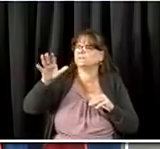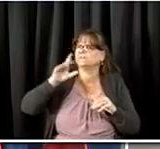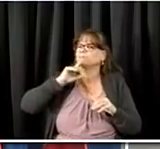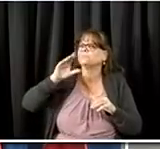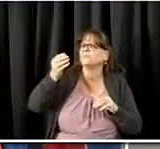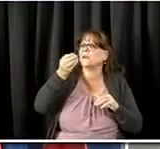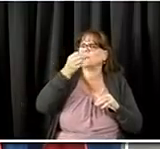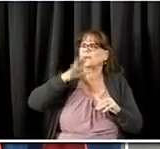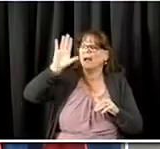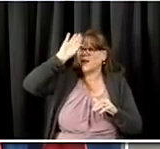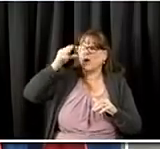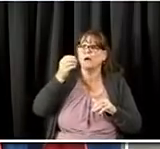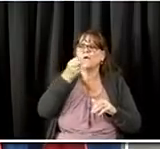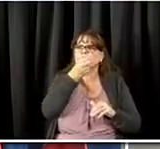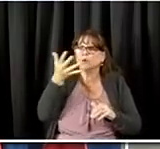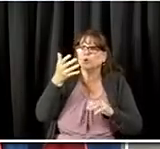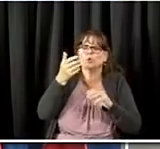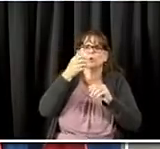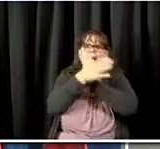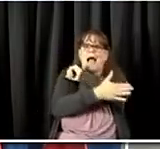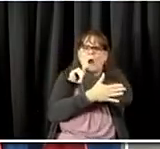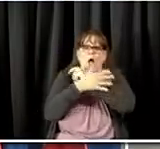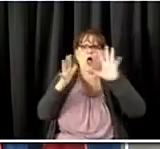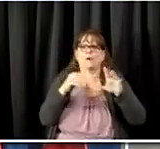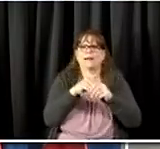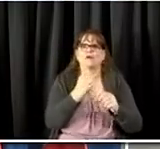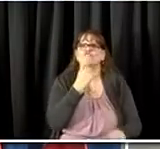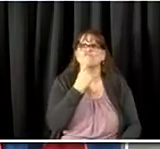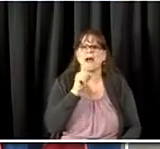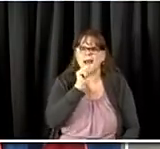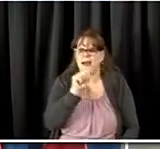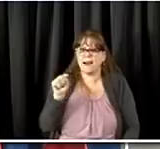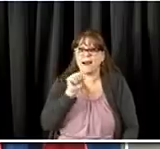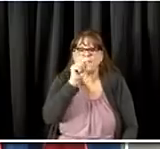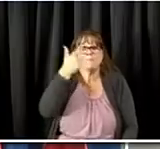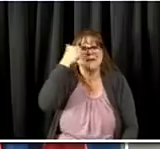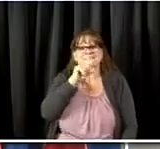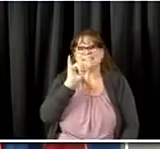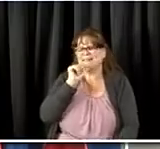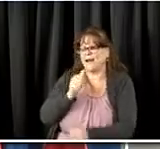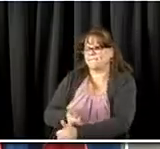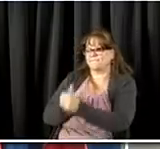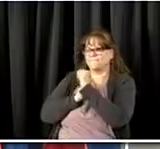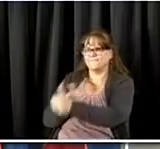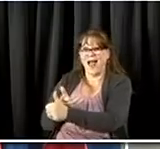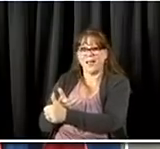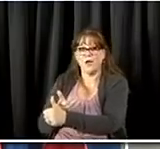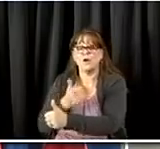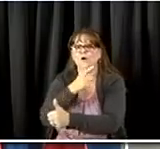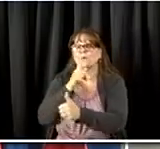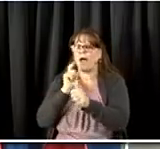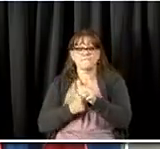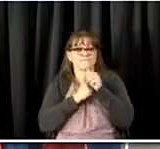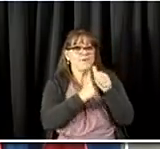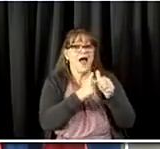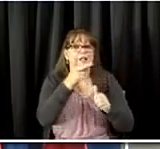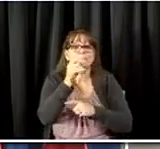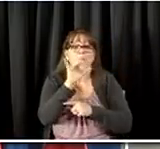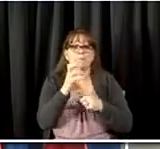have virtually no regard for actually enforcing any of the public health orders. How can people take